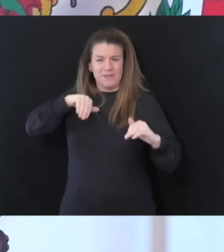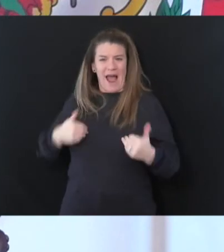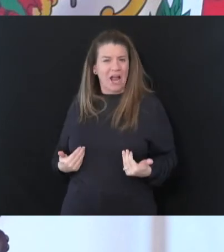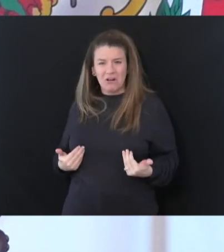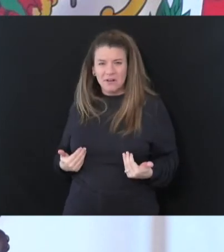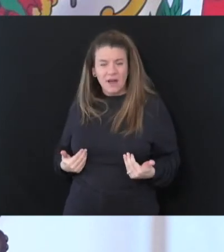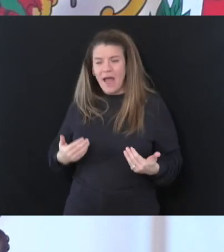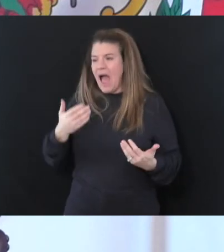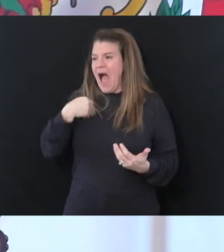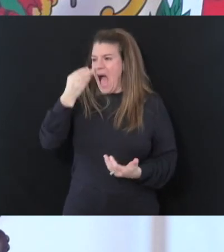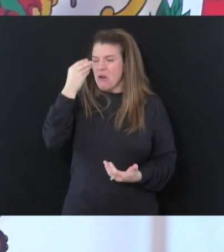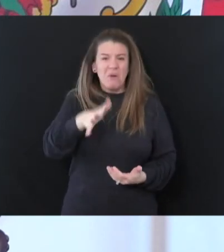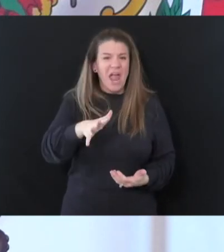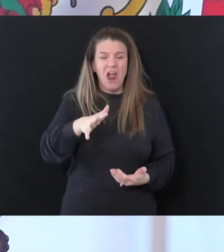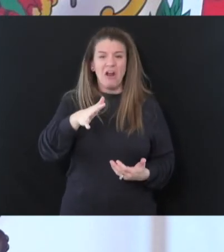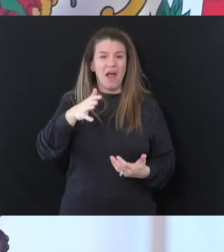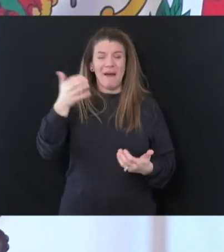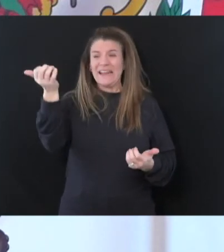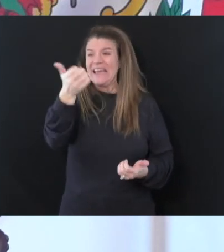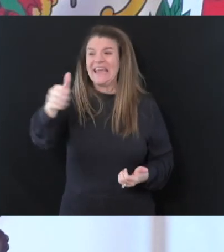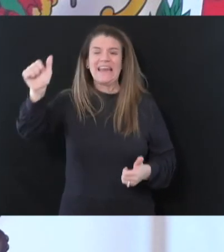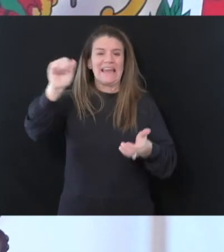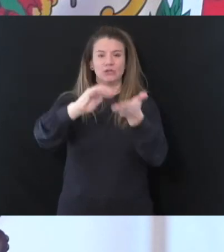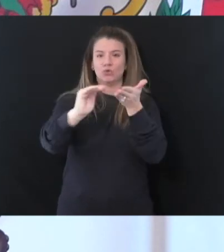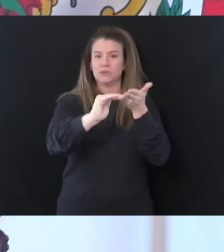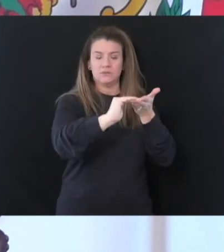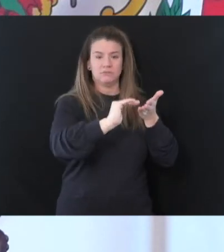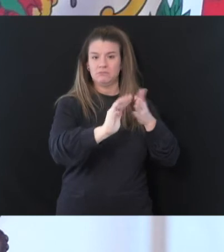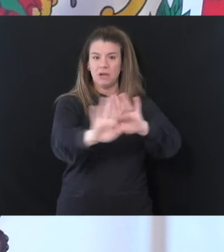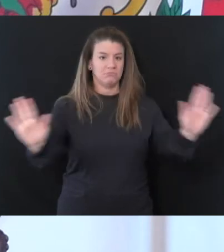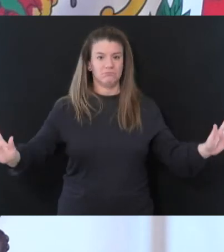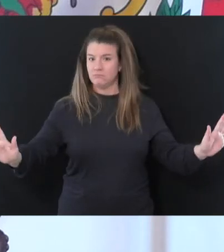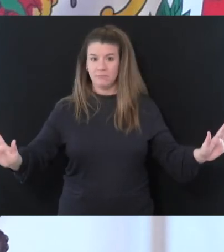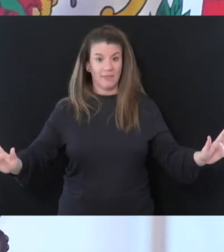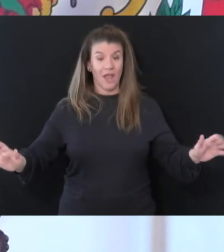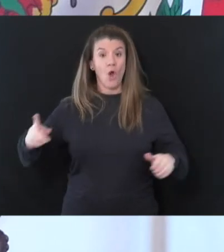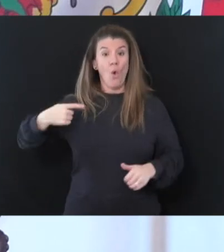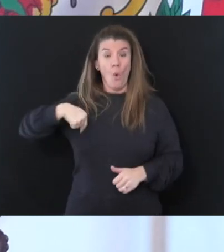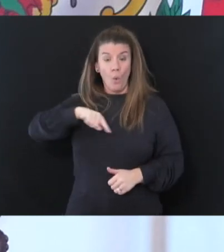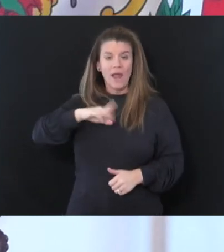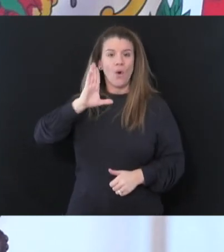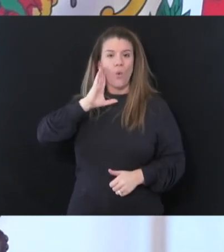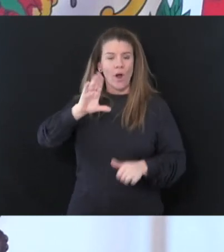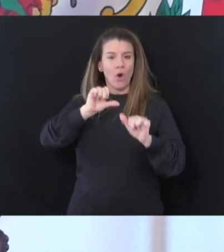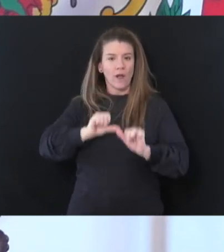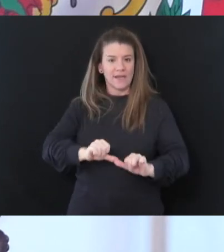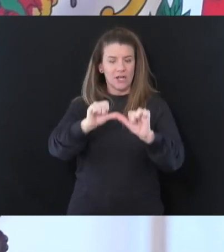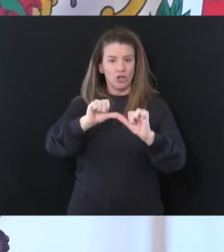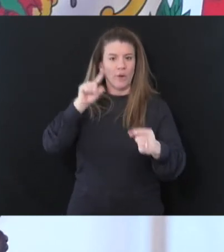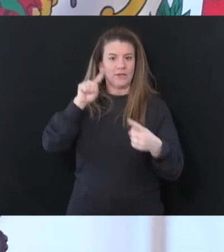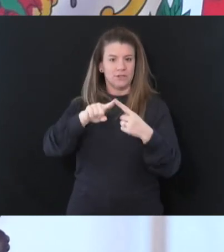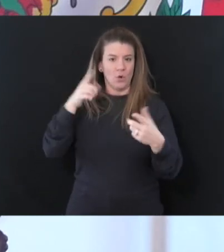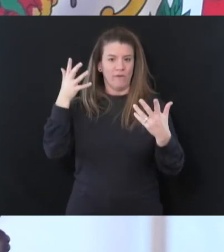don't care about any of the excuses. We will continue until this thing's over.